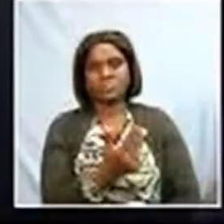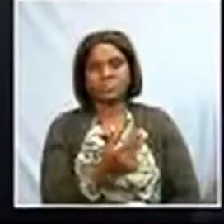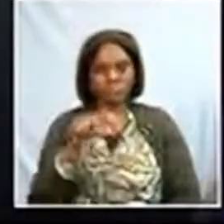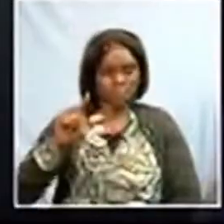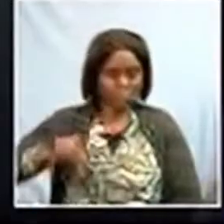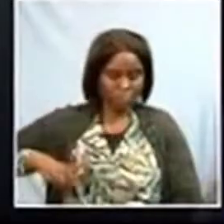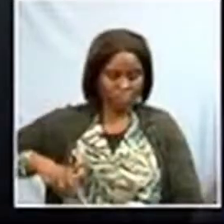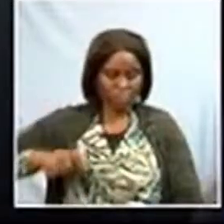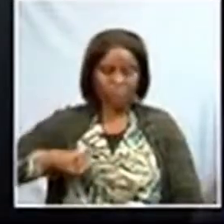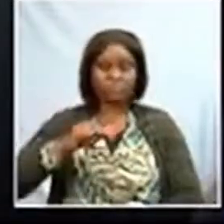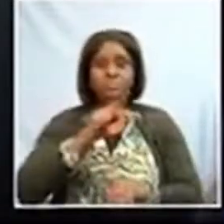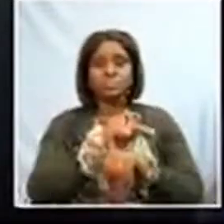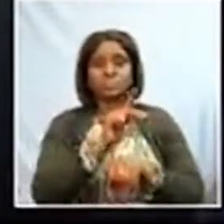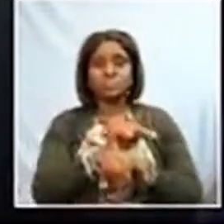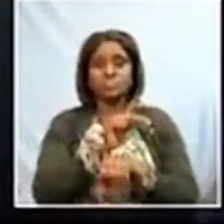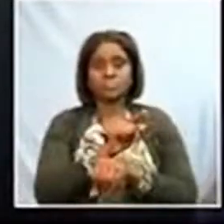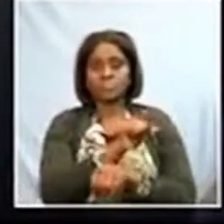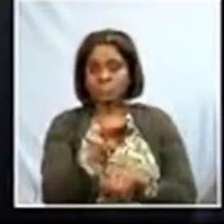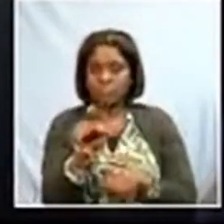Delayed procurement of projects